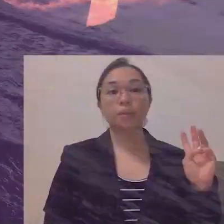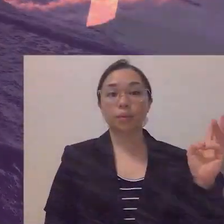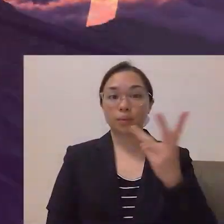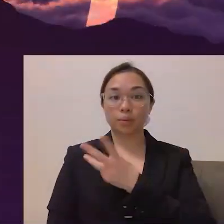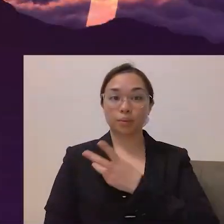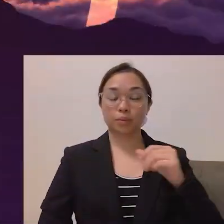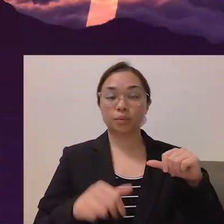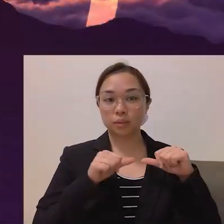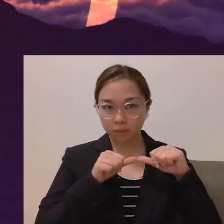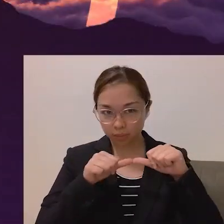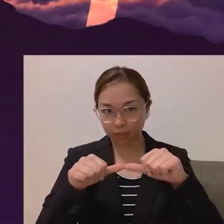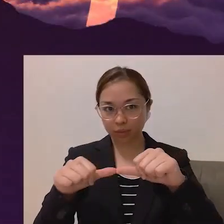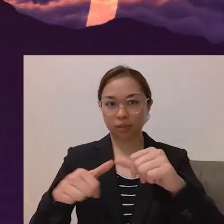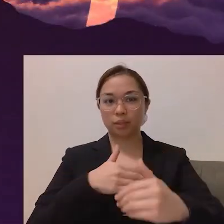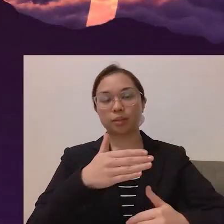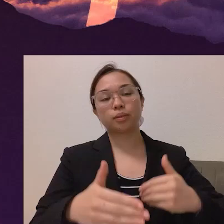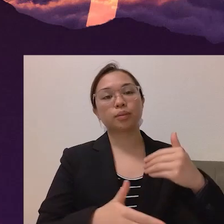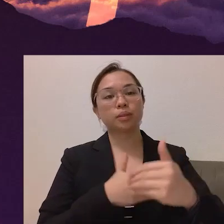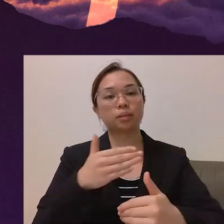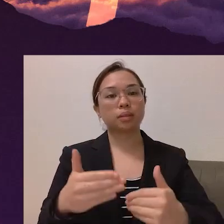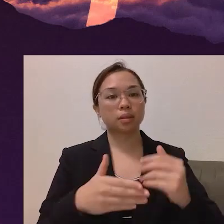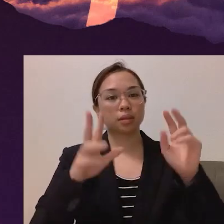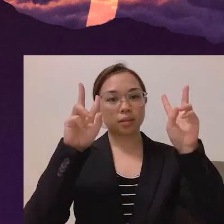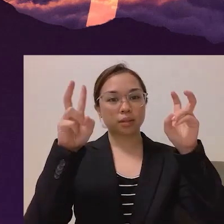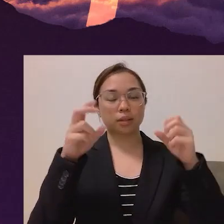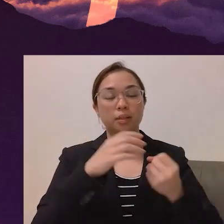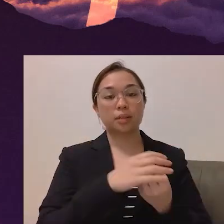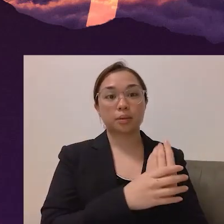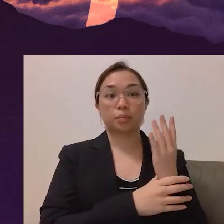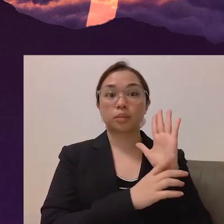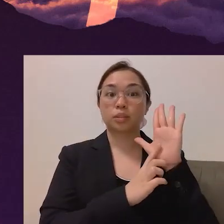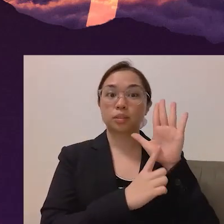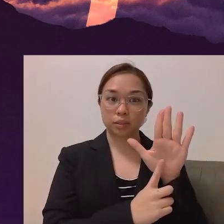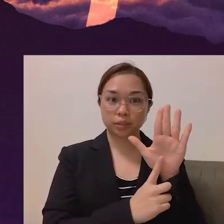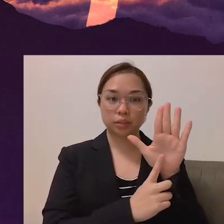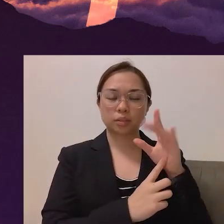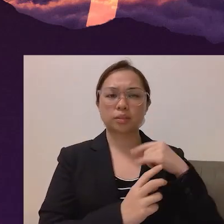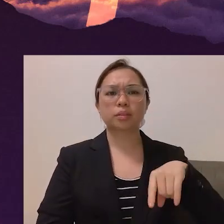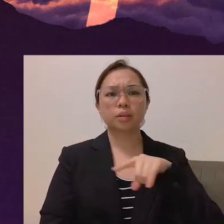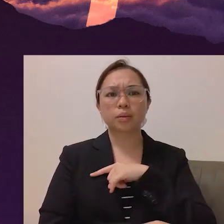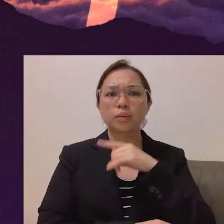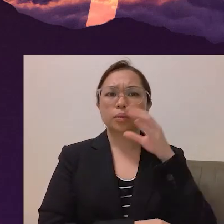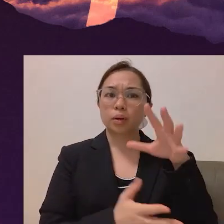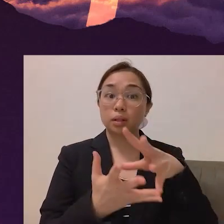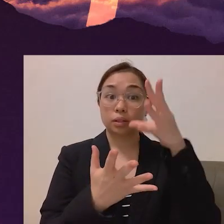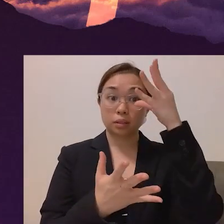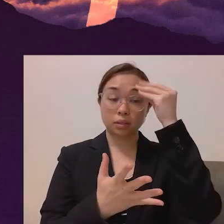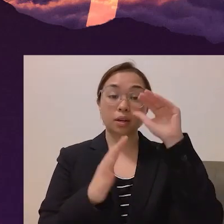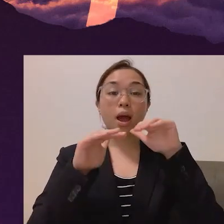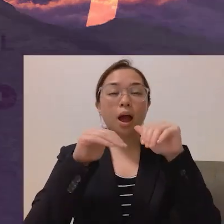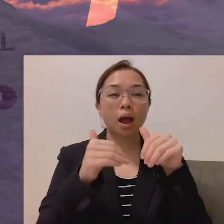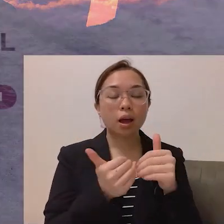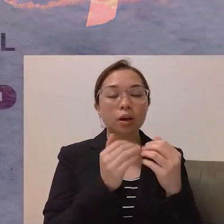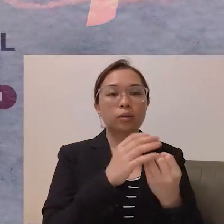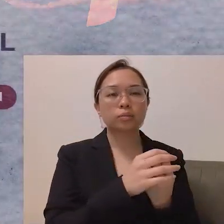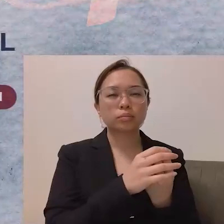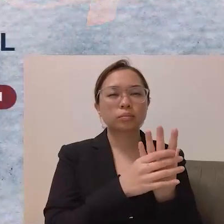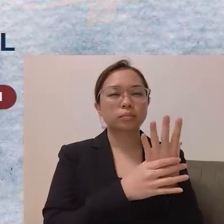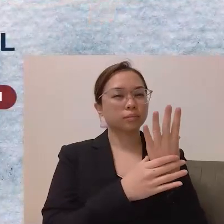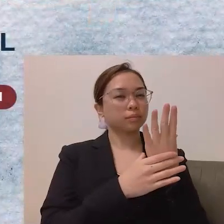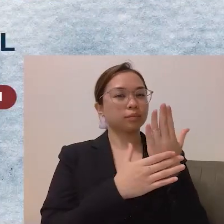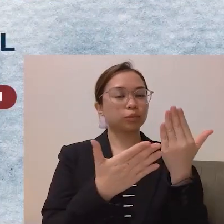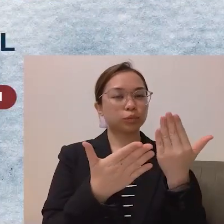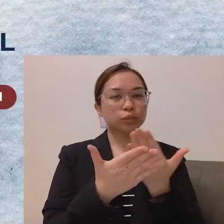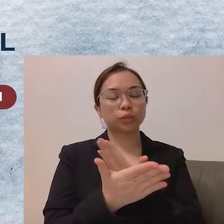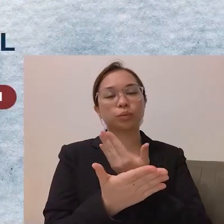As we journey this new theme series entitled Emerge, we will discover how it is to arise in you in the Lord. To